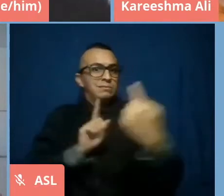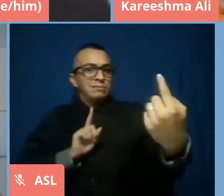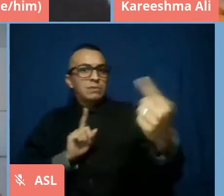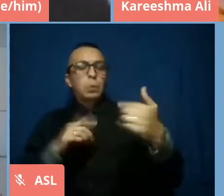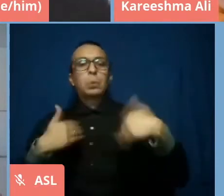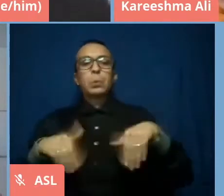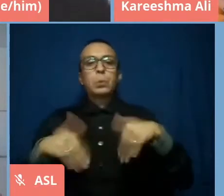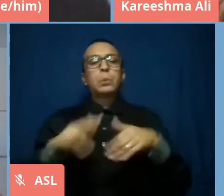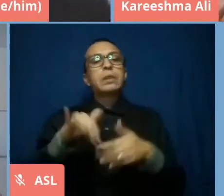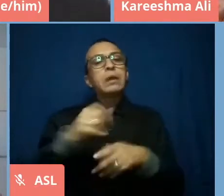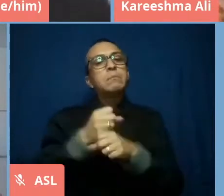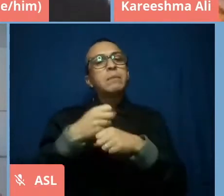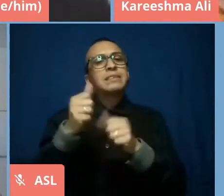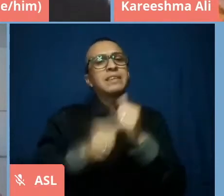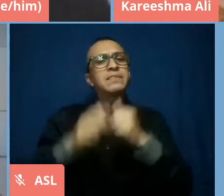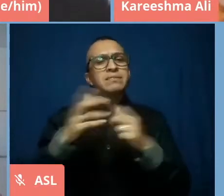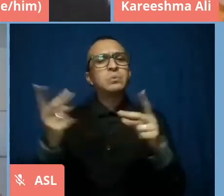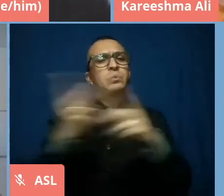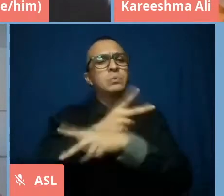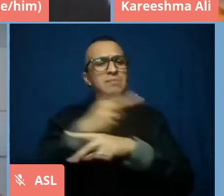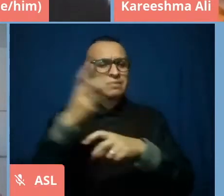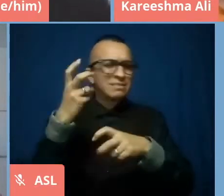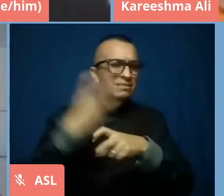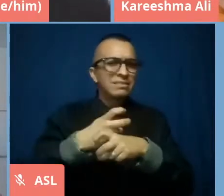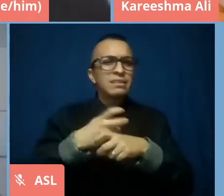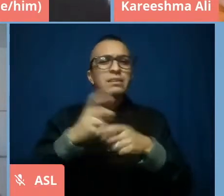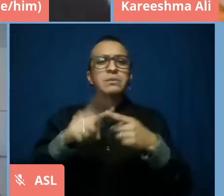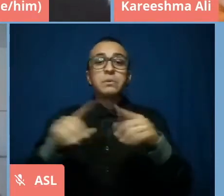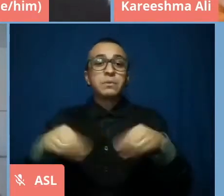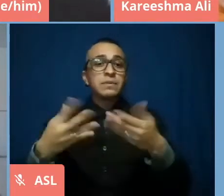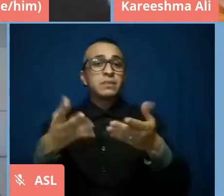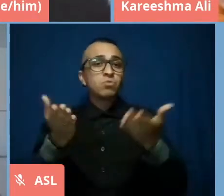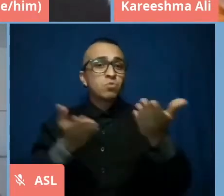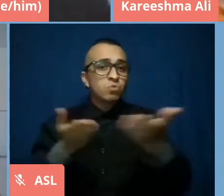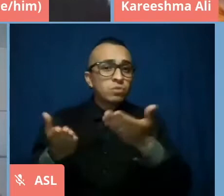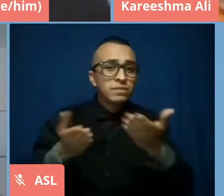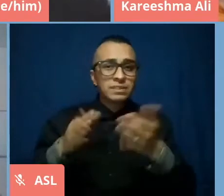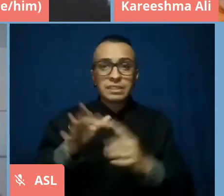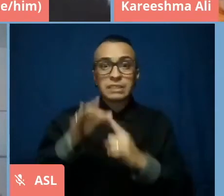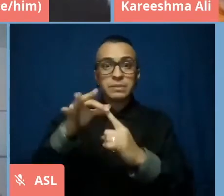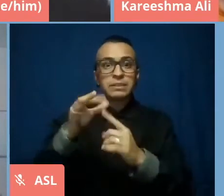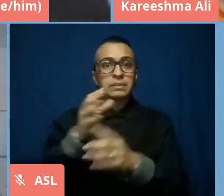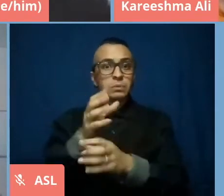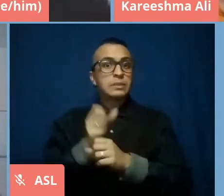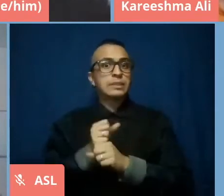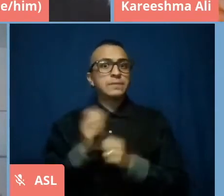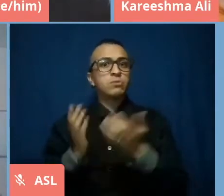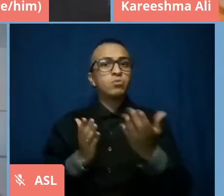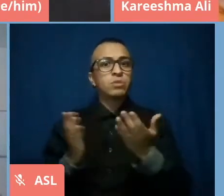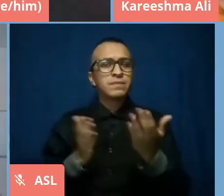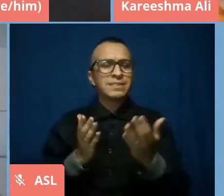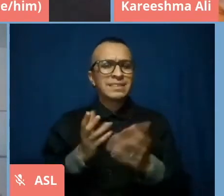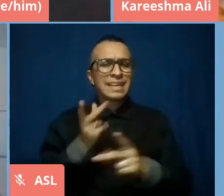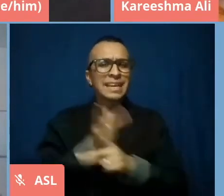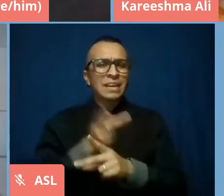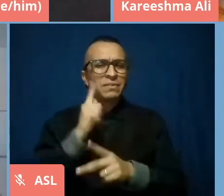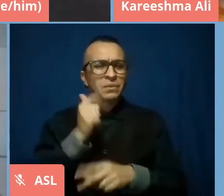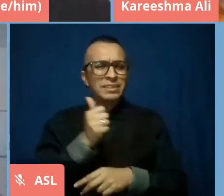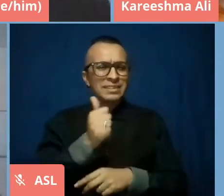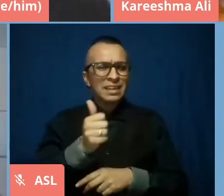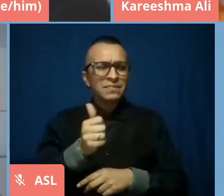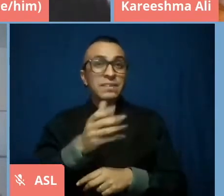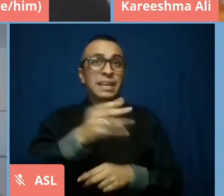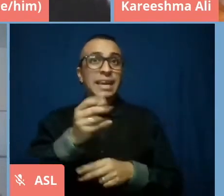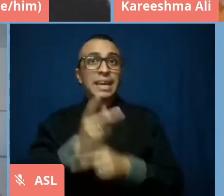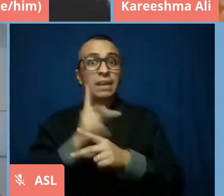everything just so much more difficult in terms of providing service, in terms of receiving service, caring for yourself and caring for